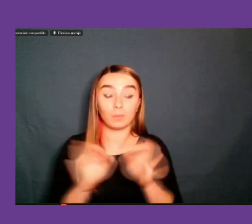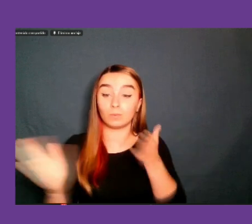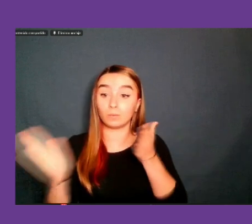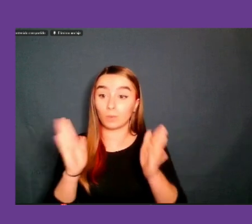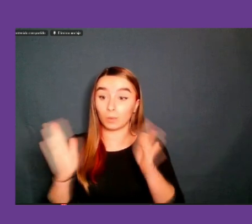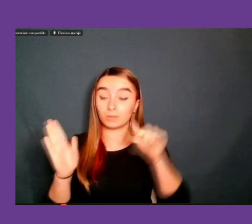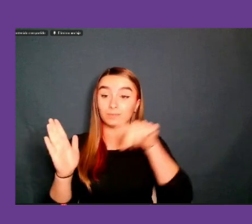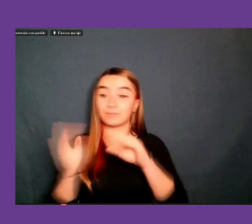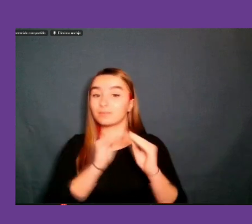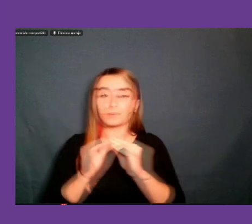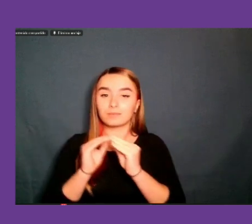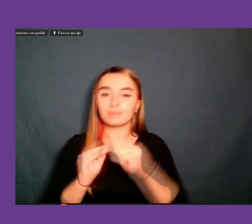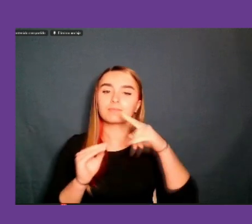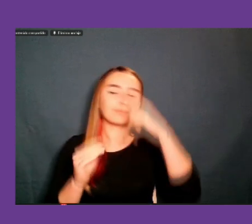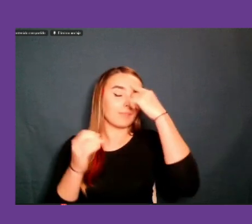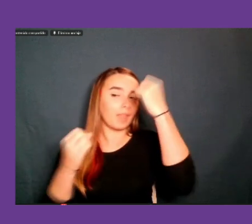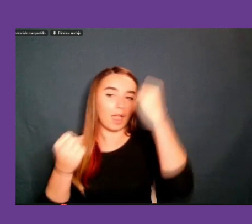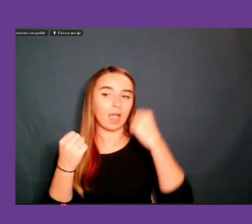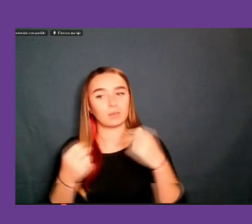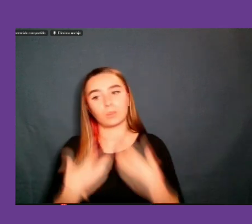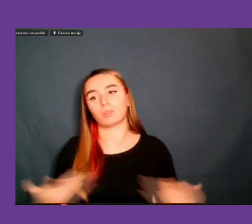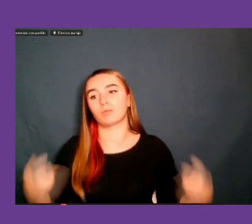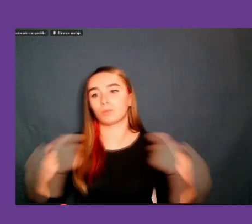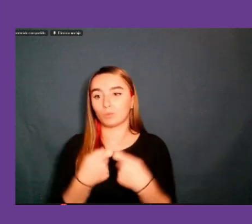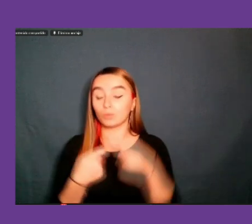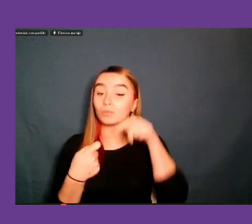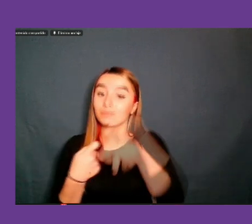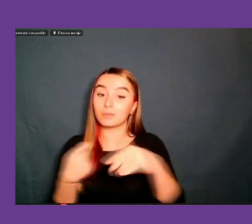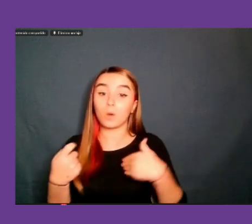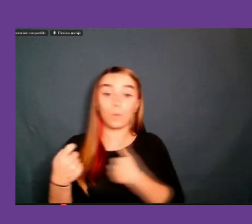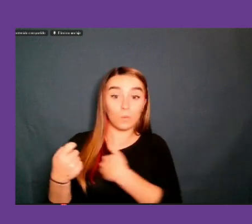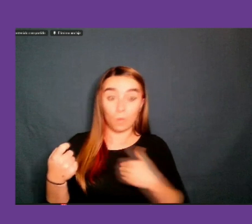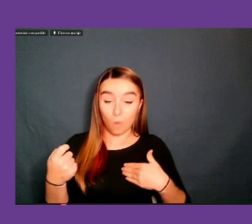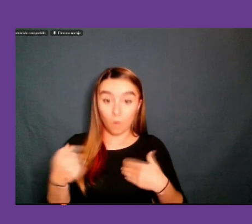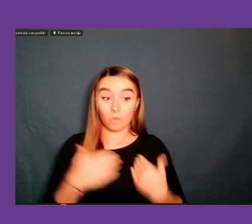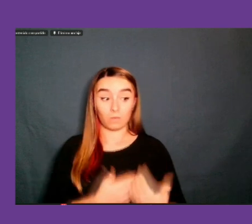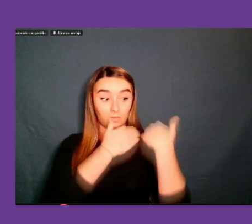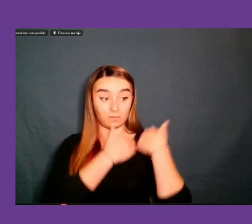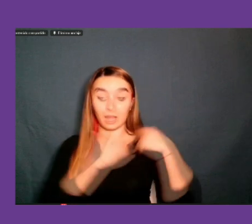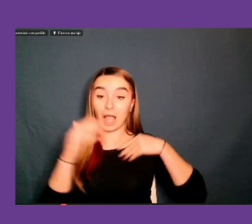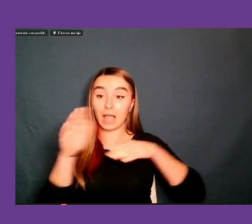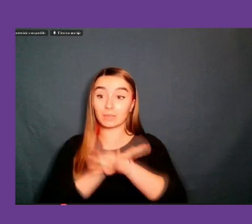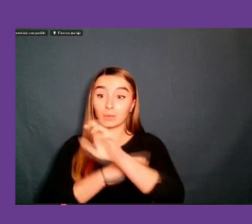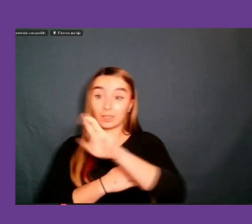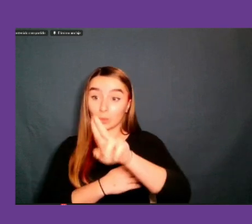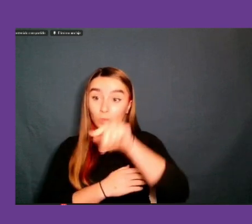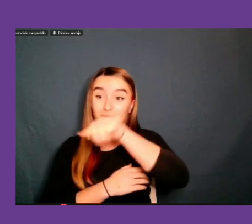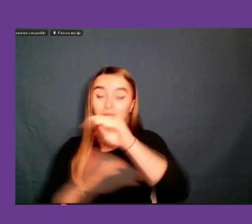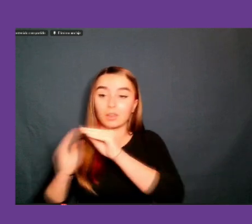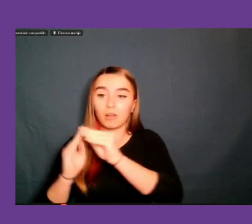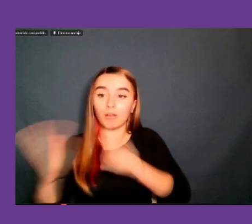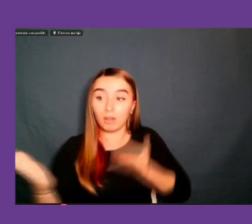partner with experts, and this is where the role that AccessibleEU can bring to the standardization is